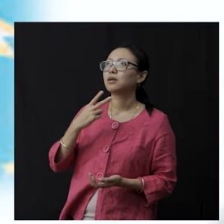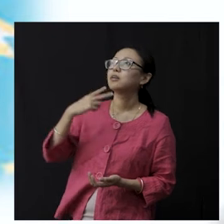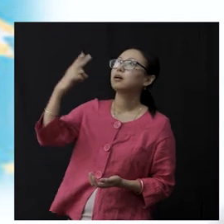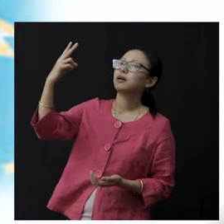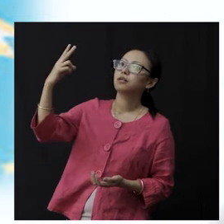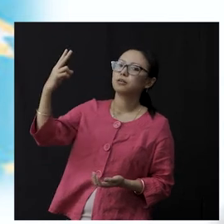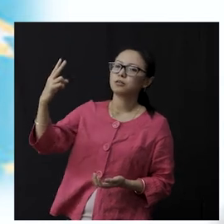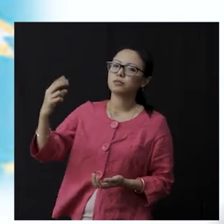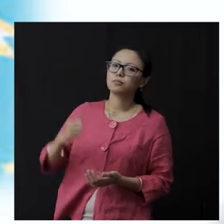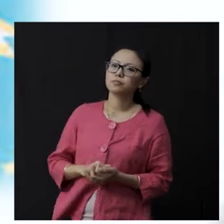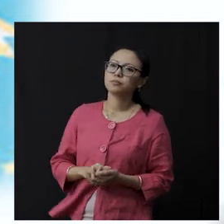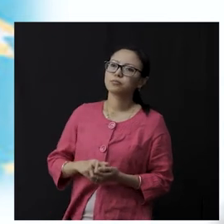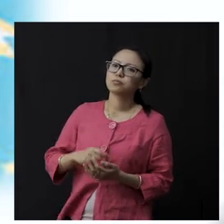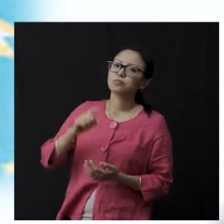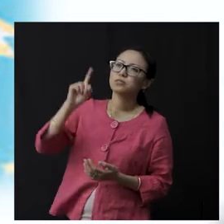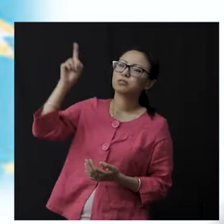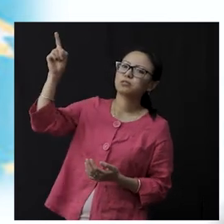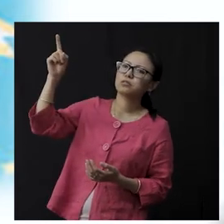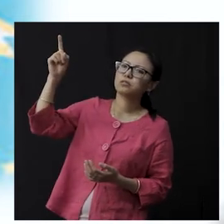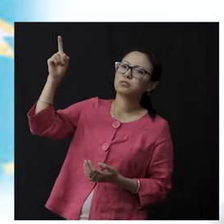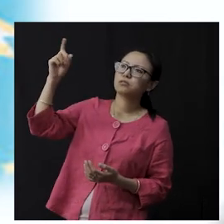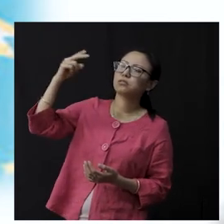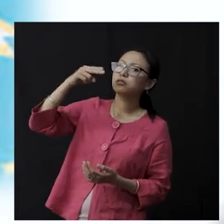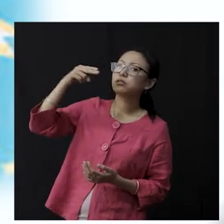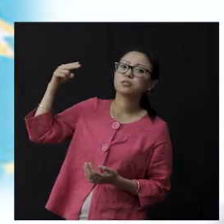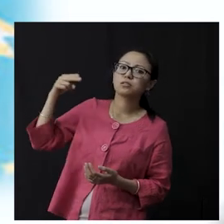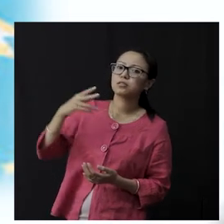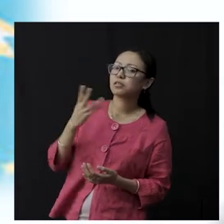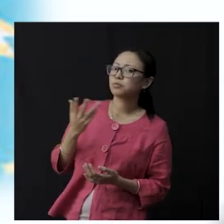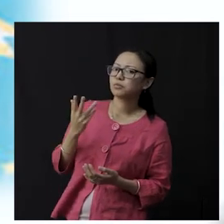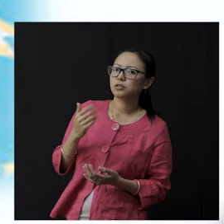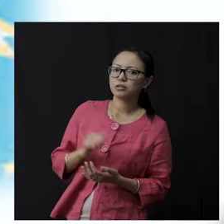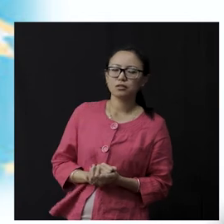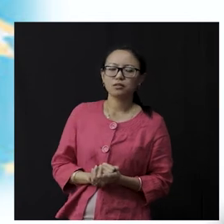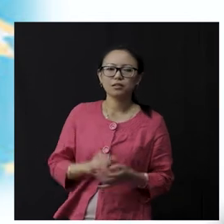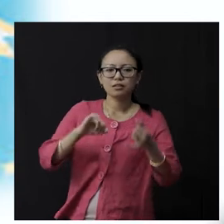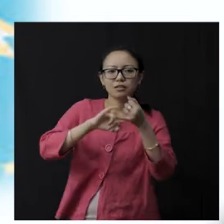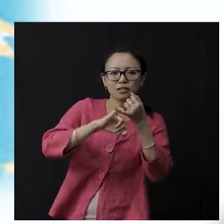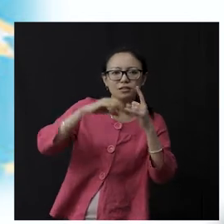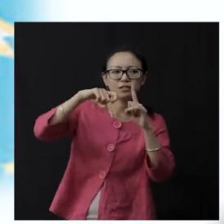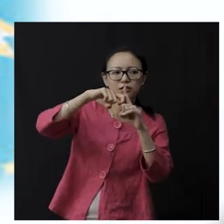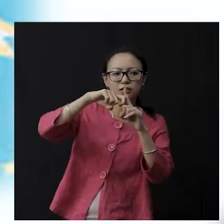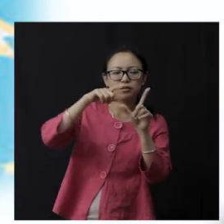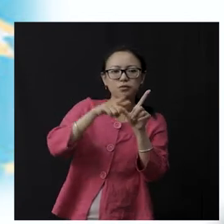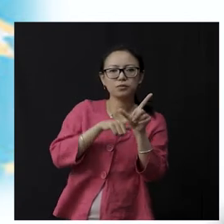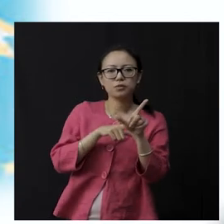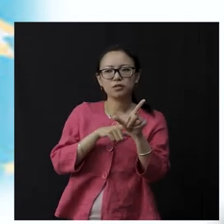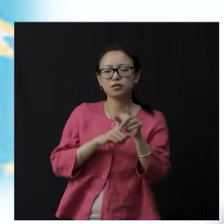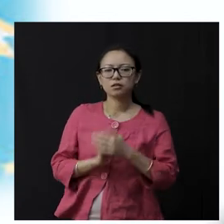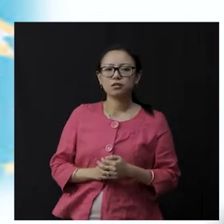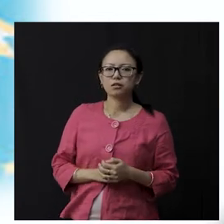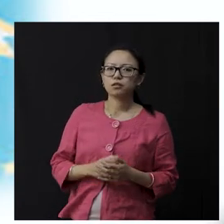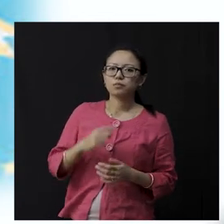the, what is that thing? You know, that big expanse called? We look up at the sky. And from the sky, we